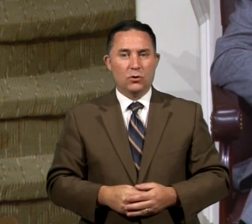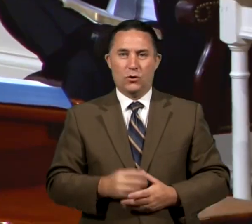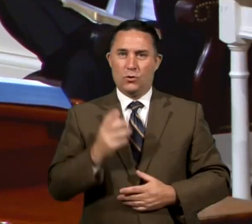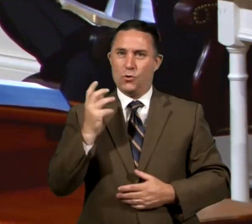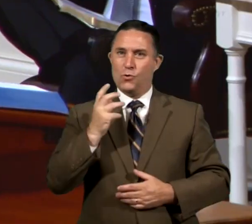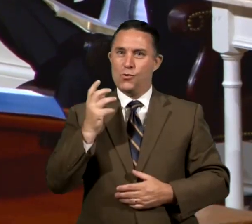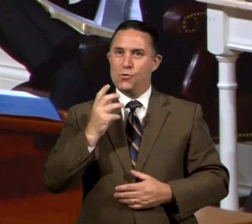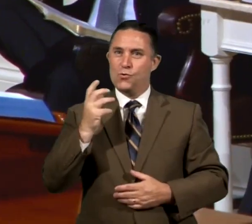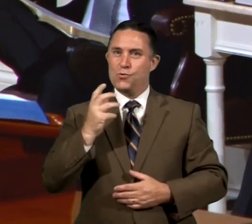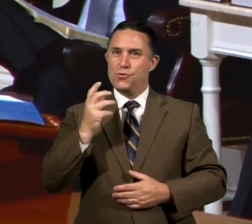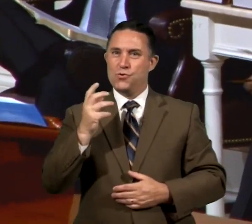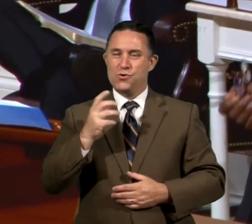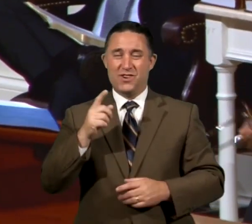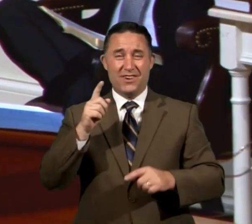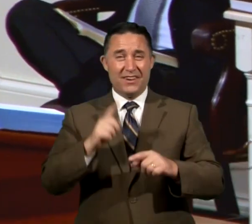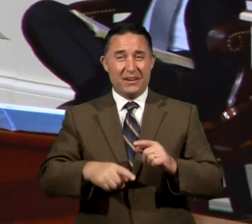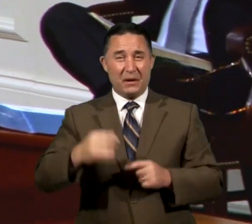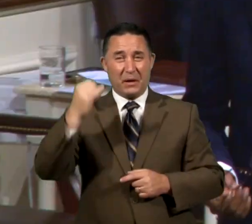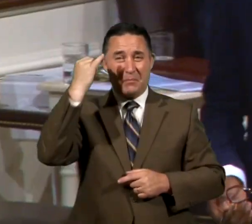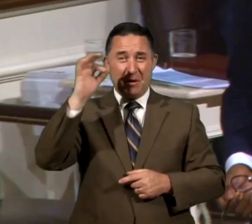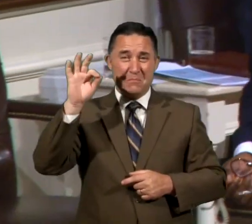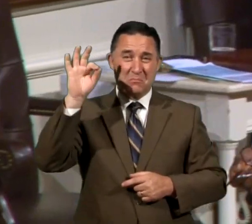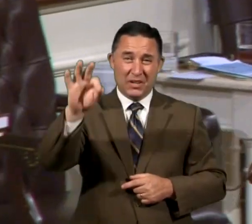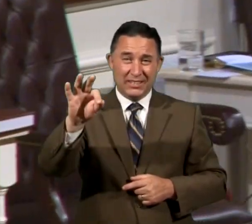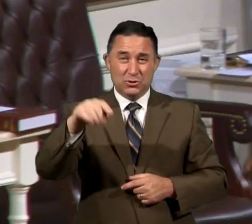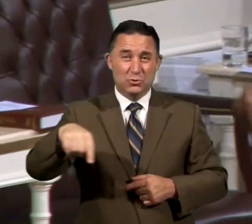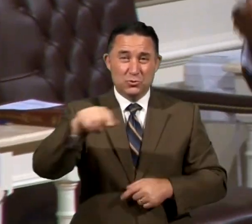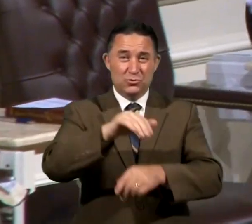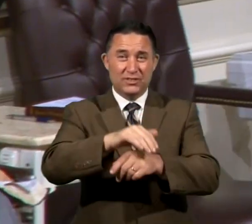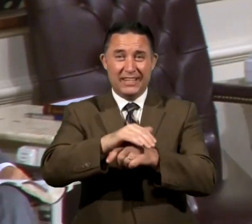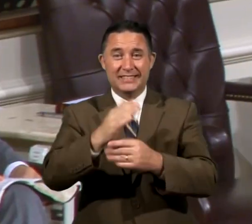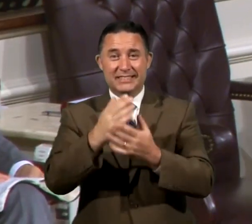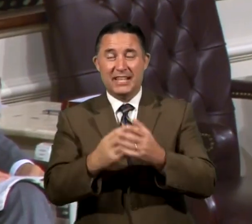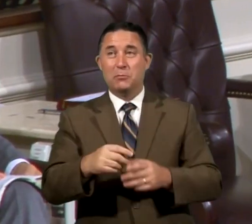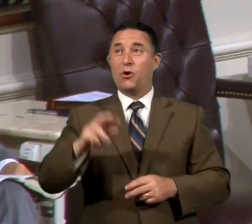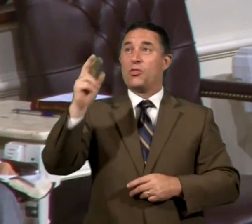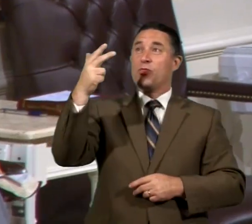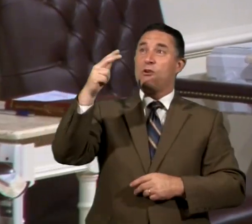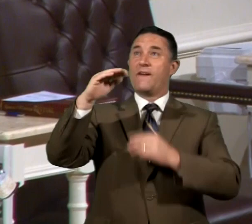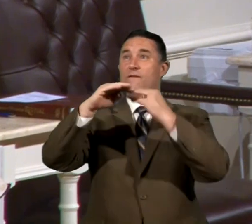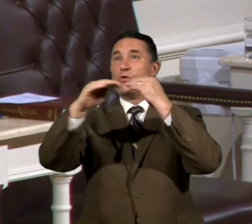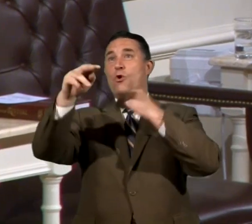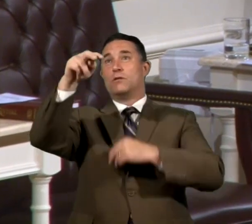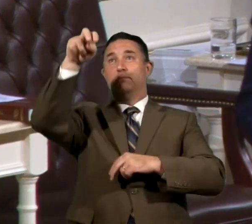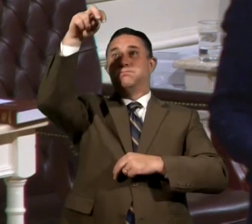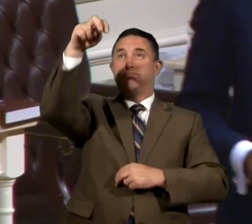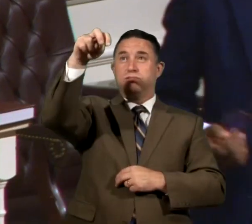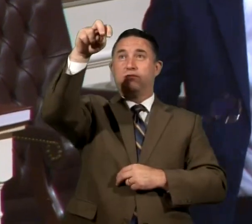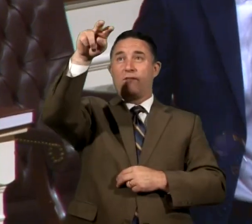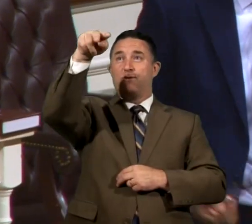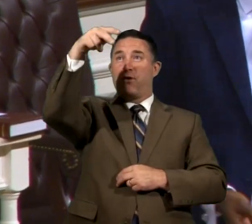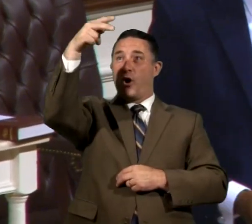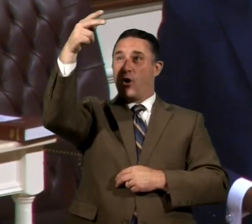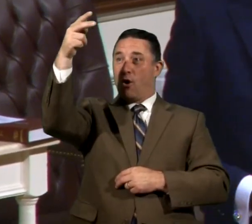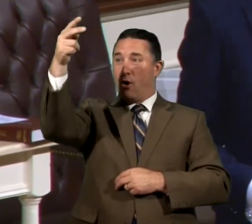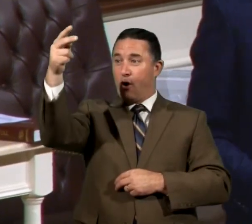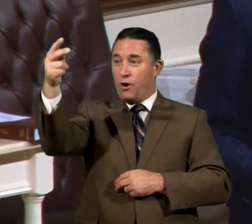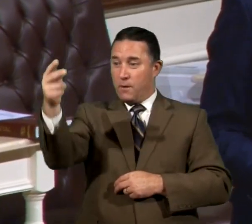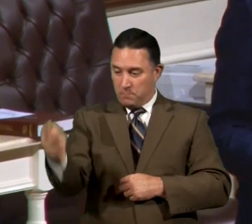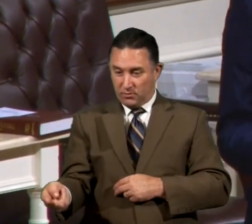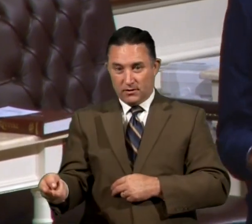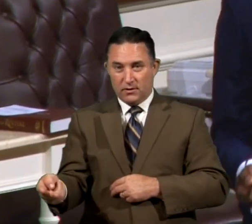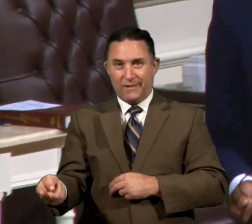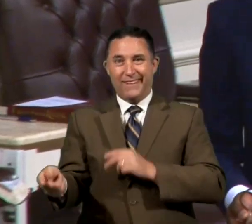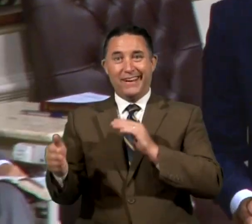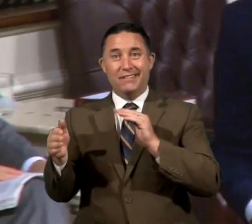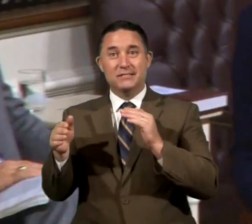Whoo! I couldn't imagine preaching to you tonight and somebody sitting up on the third floor and they fall